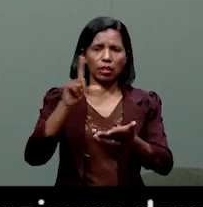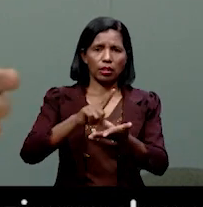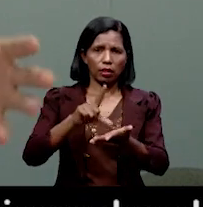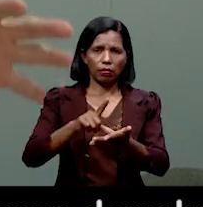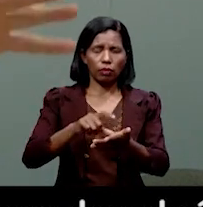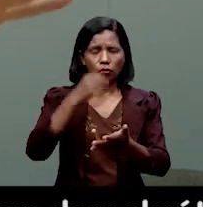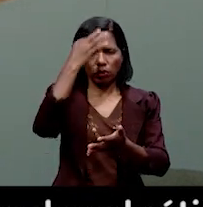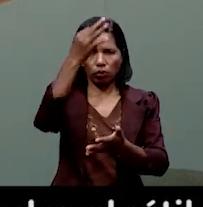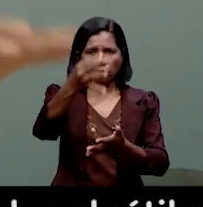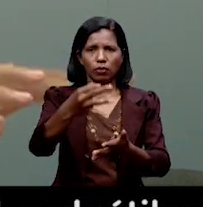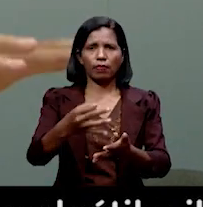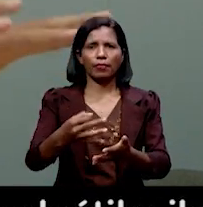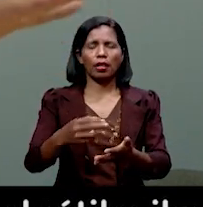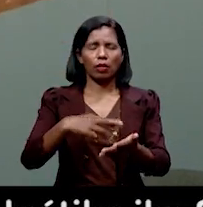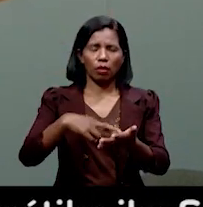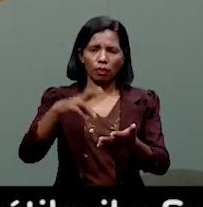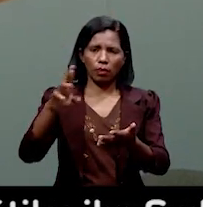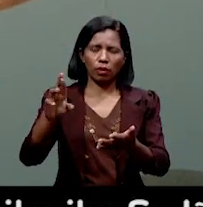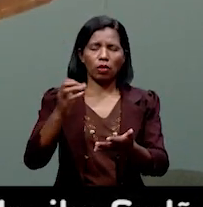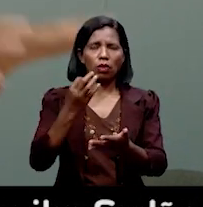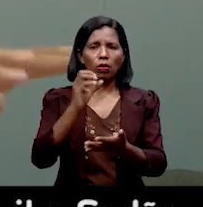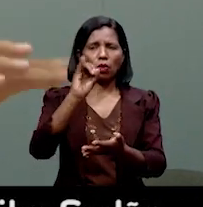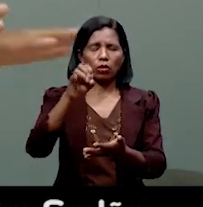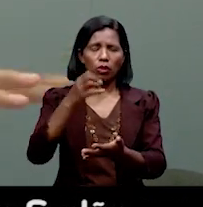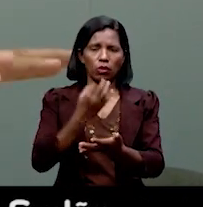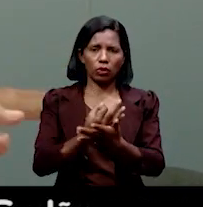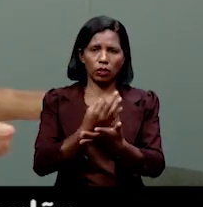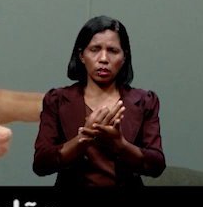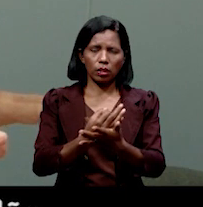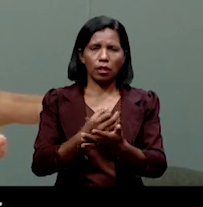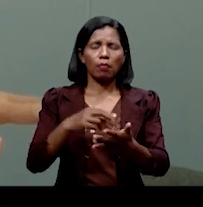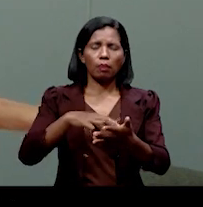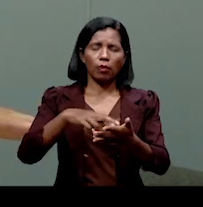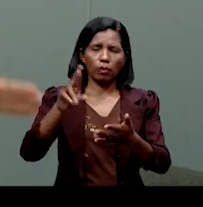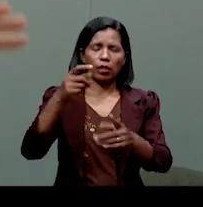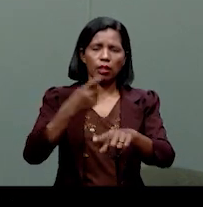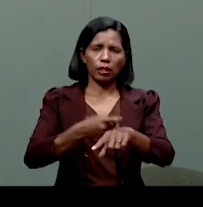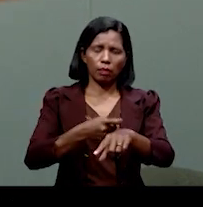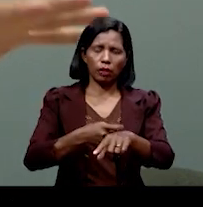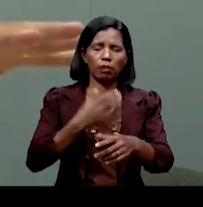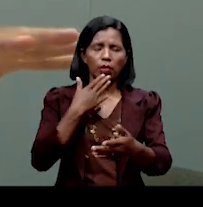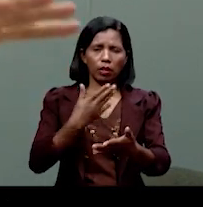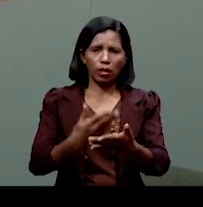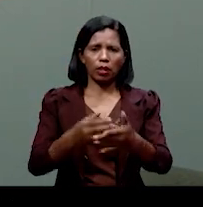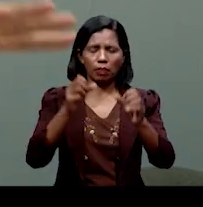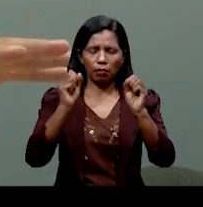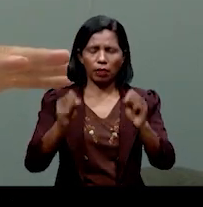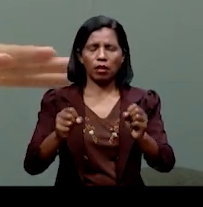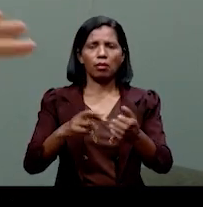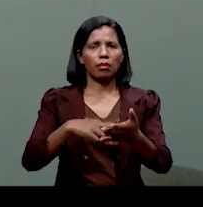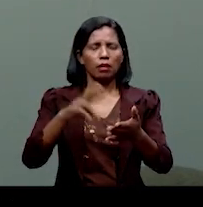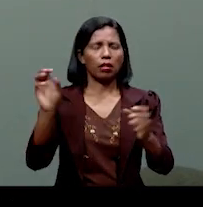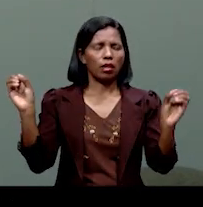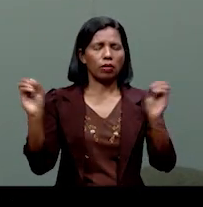ne atu aprova ita ni orçamento ke aprova ihe tempo ne be dia tempo ne mak ni persija atu aprovar la osi